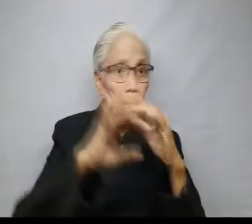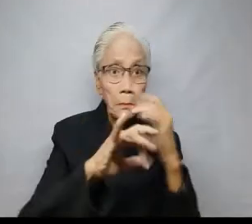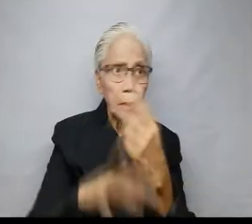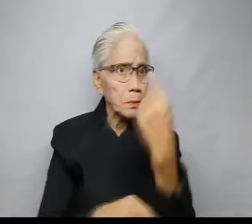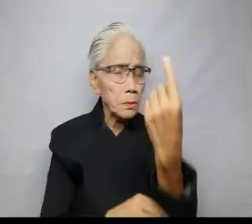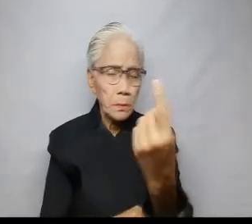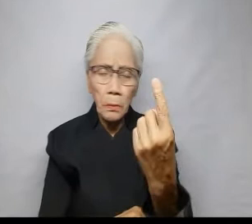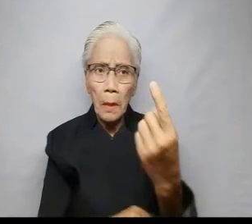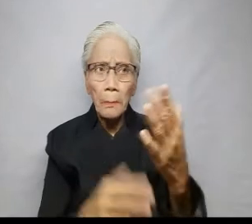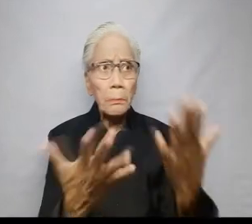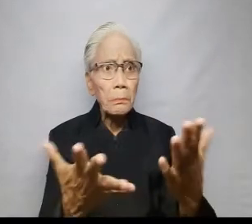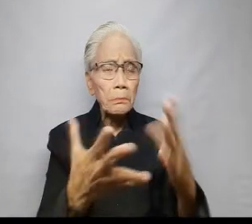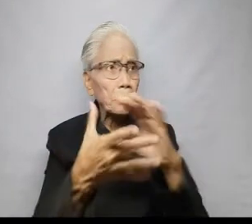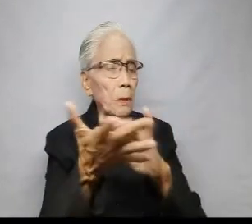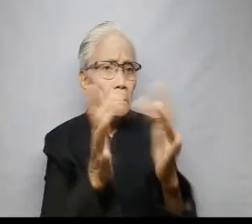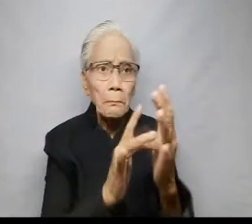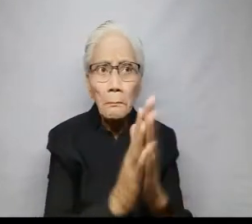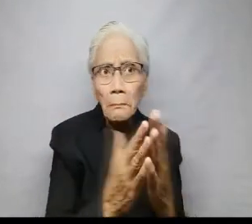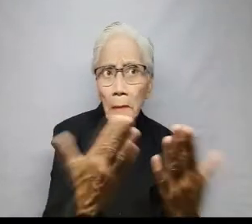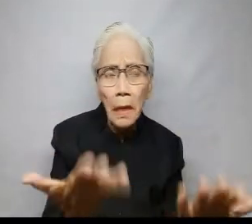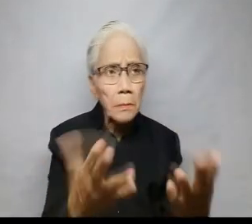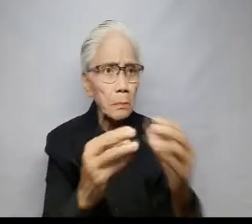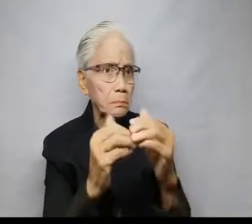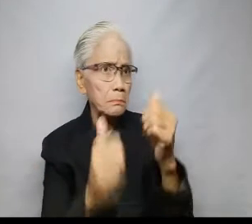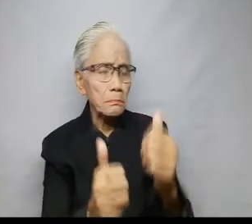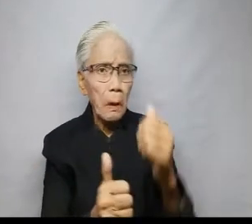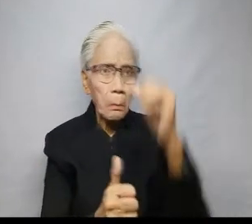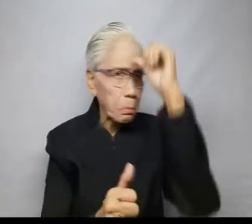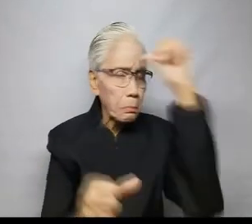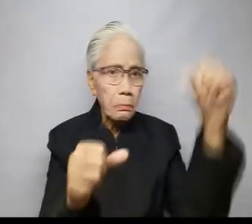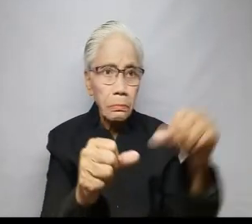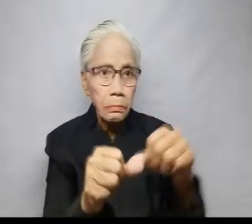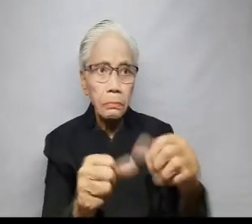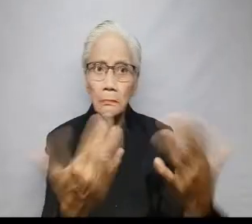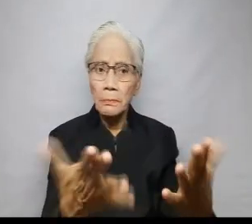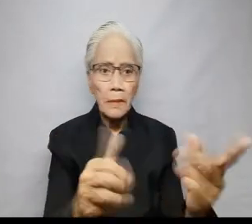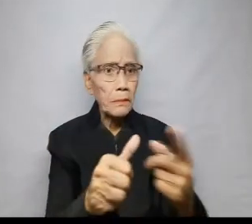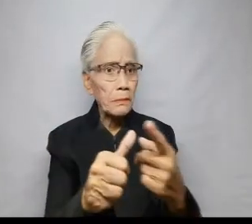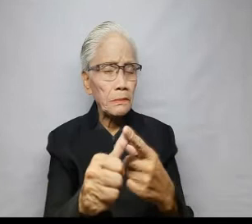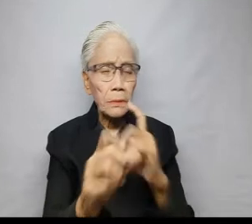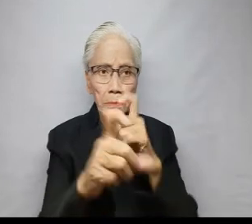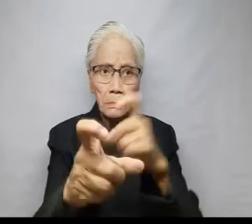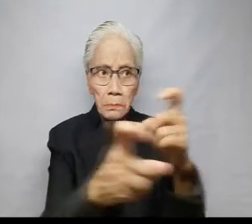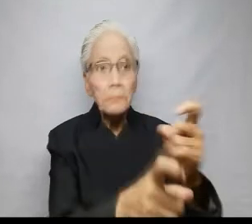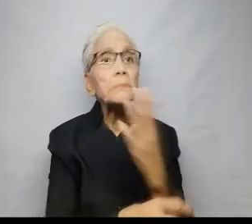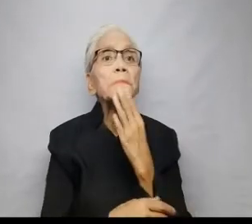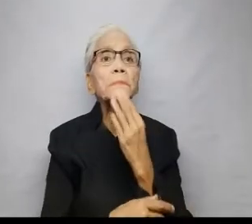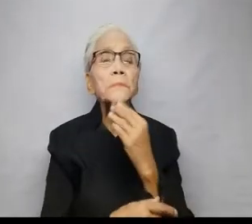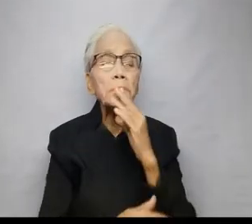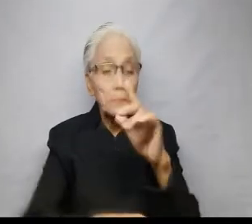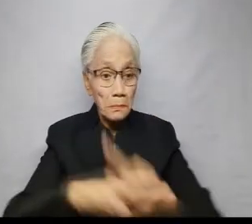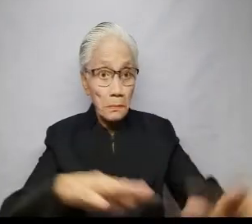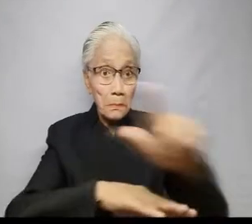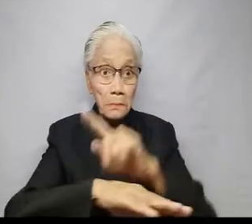is one of the Bible's most memorable and most dramatic. As Jericho was God's first gift to the Jews in the land